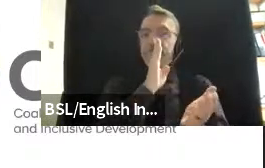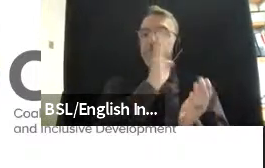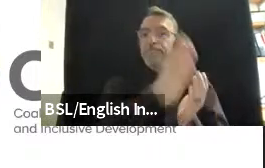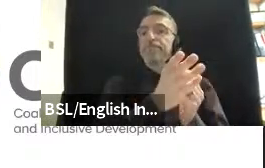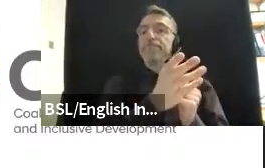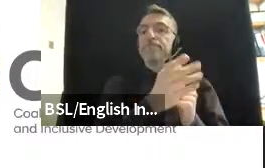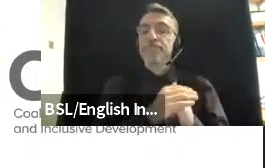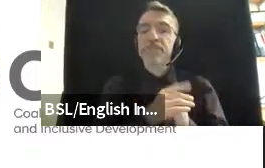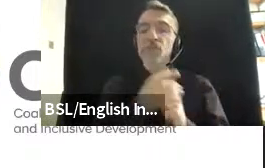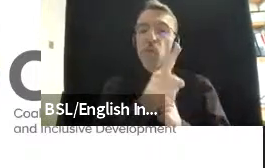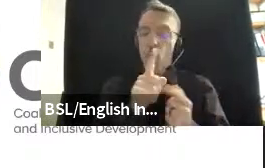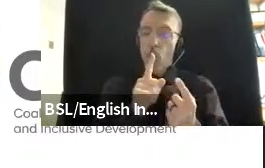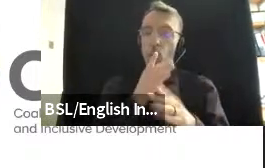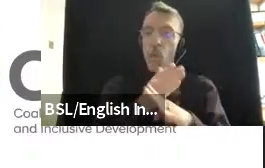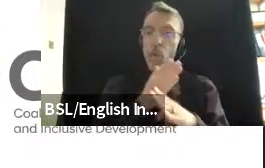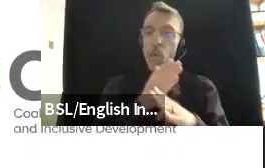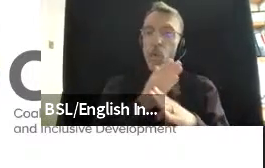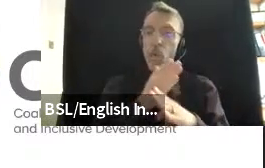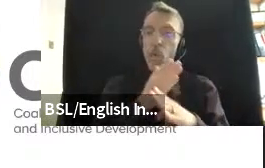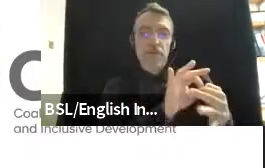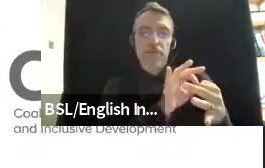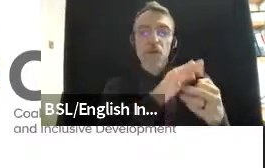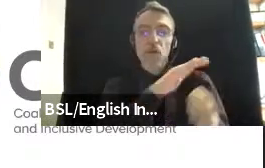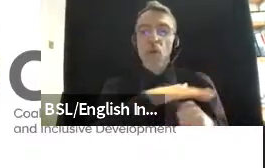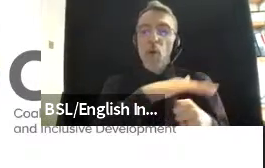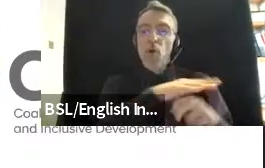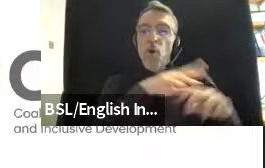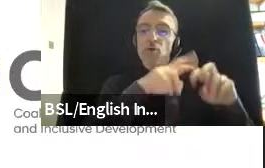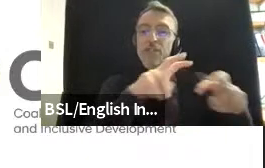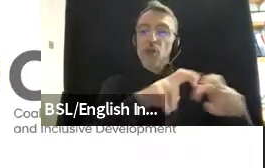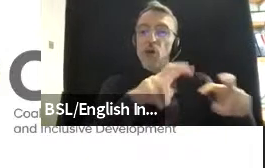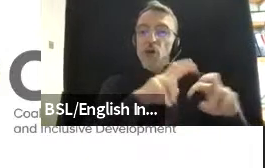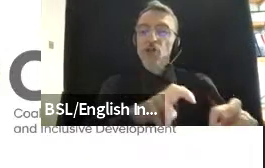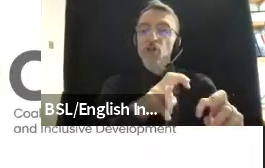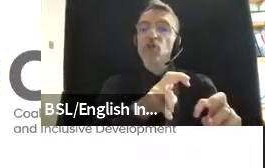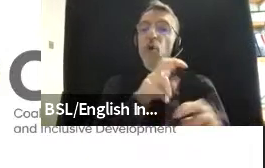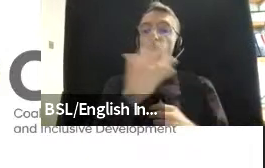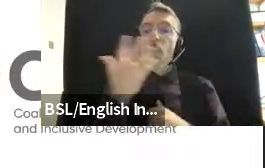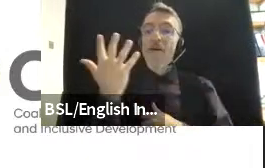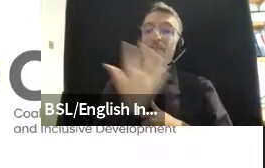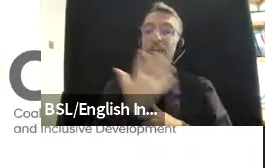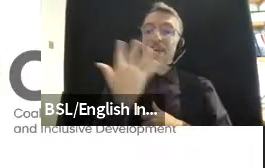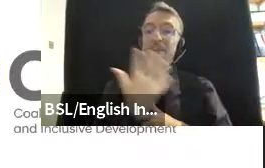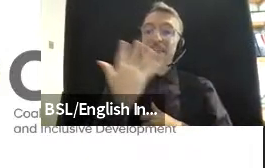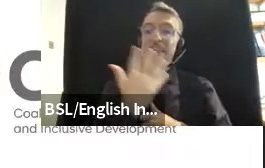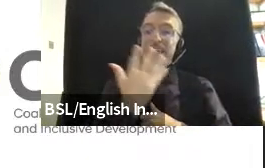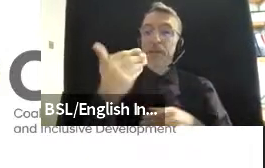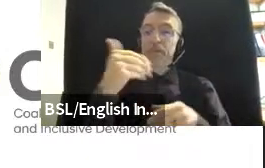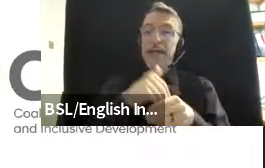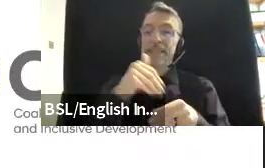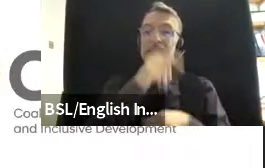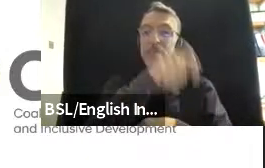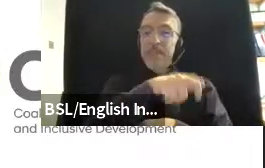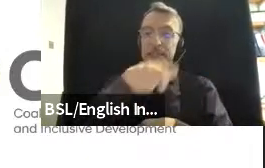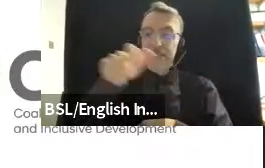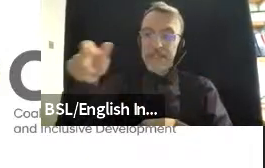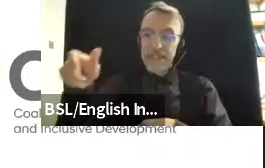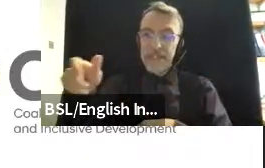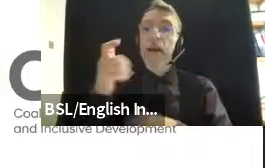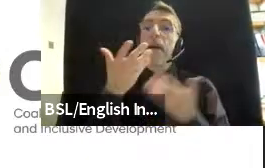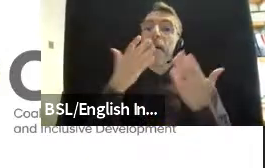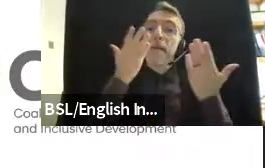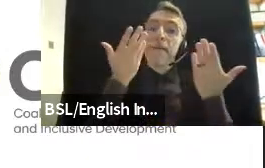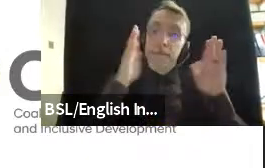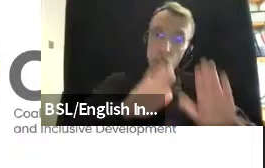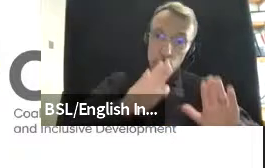we worked very closely with a local researcher, and we interviewed 15 participants who were Muslim and Christian. They had